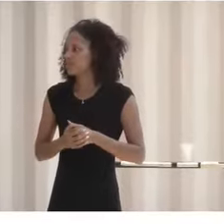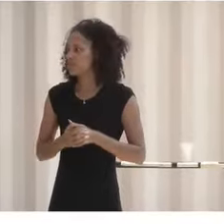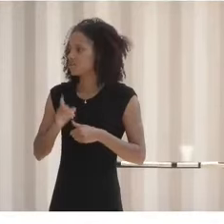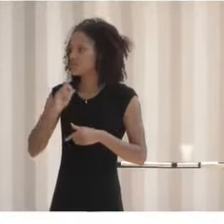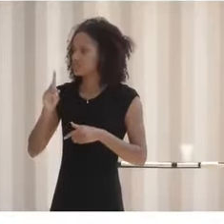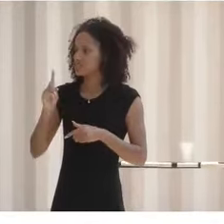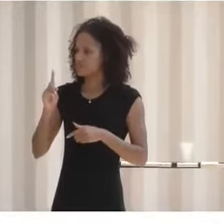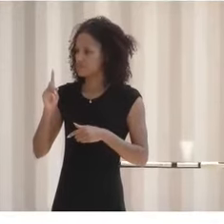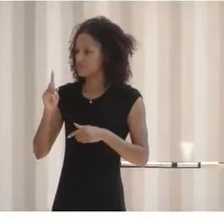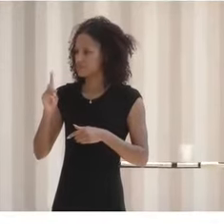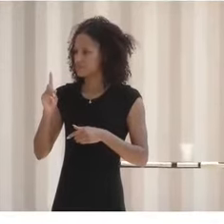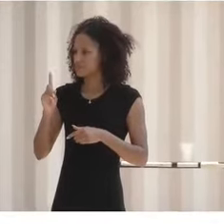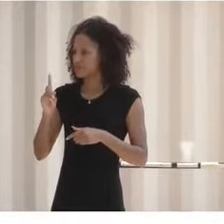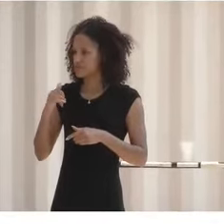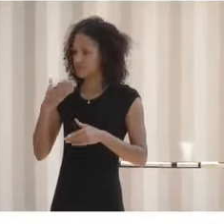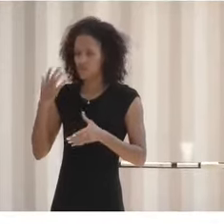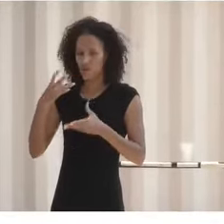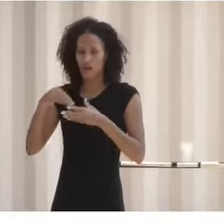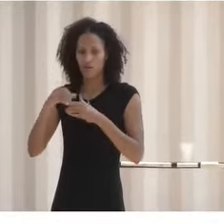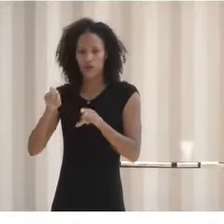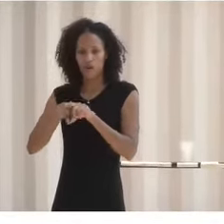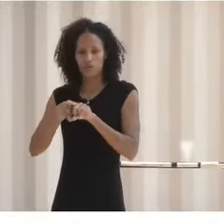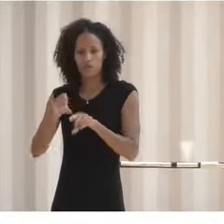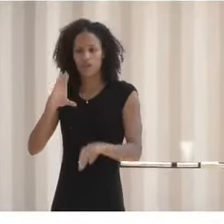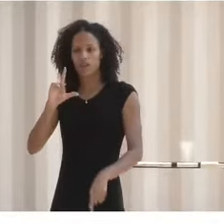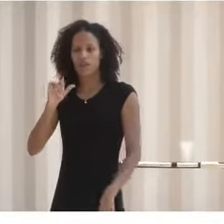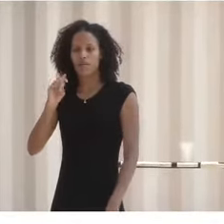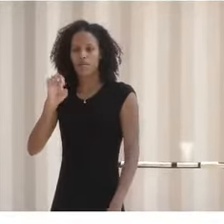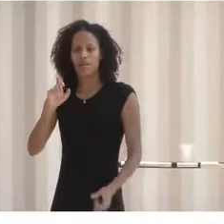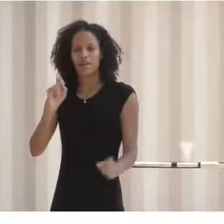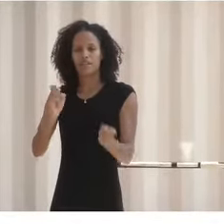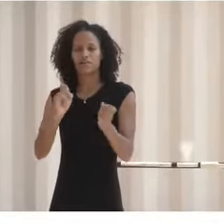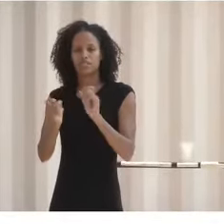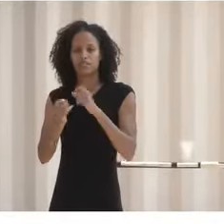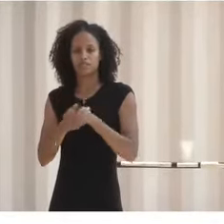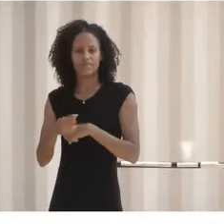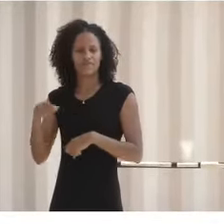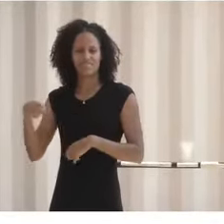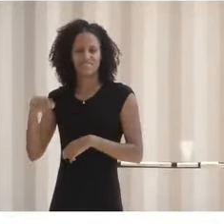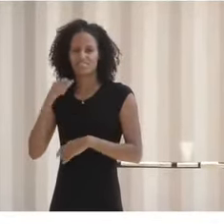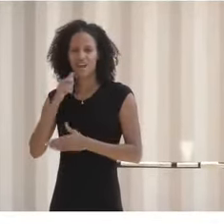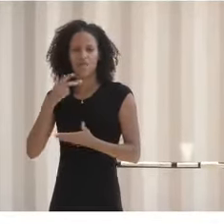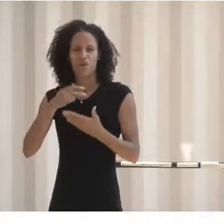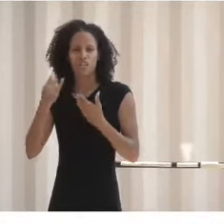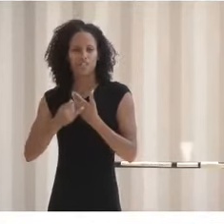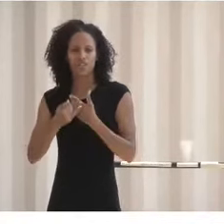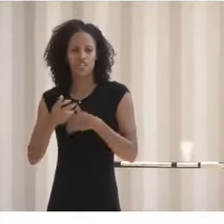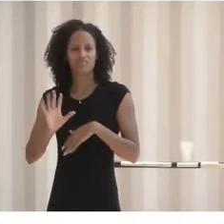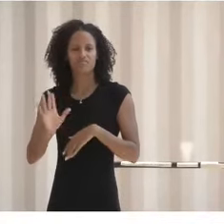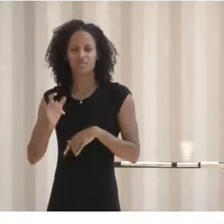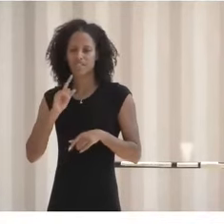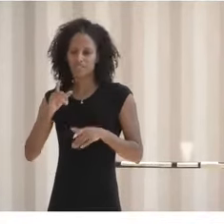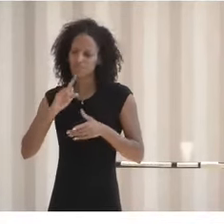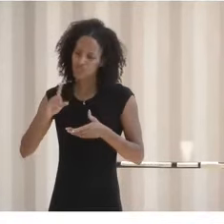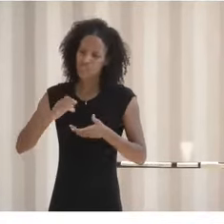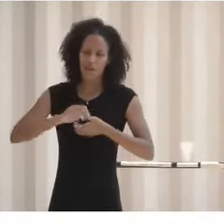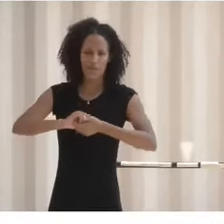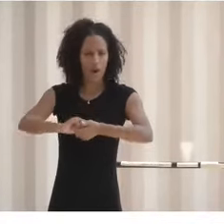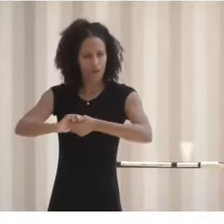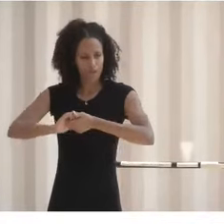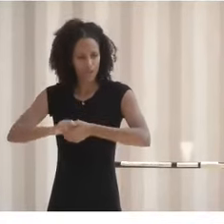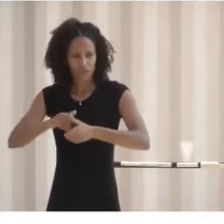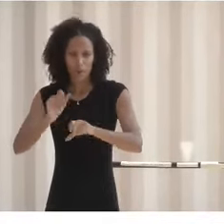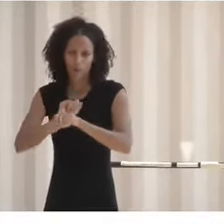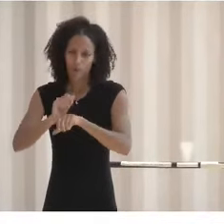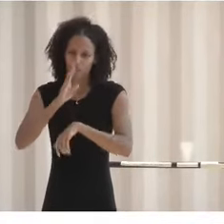resilient and climate adaptation. This is not a project. It's a partnership approach, working